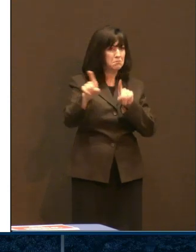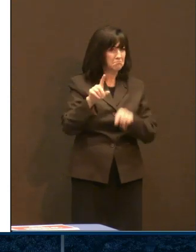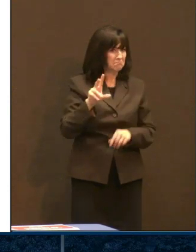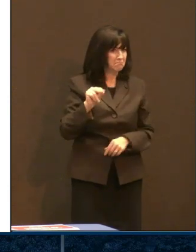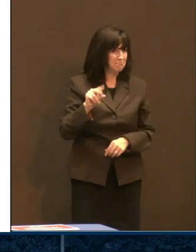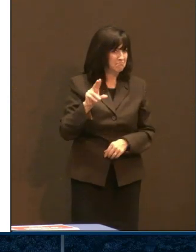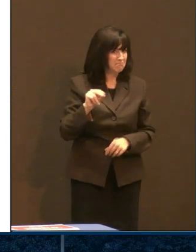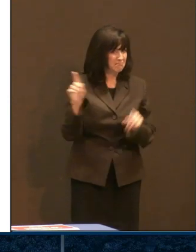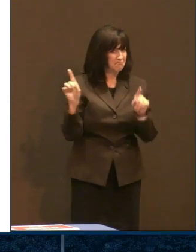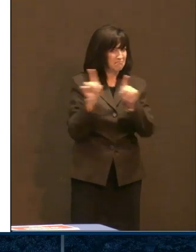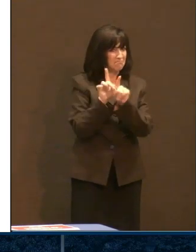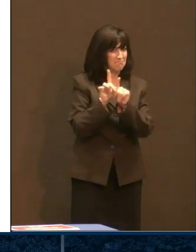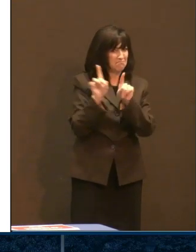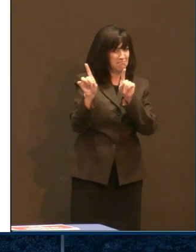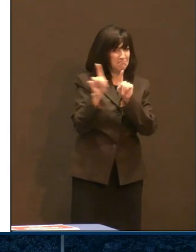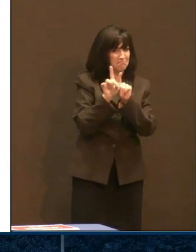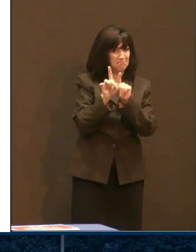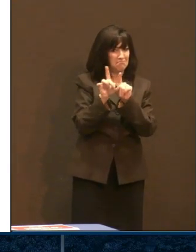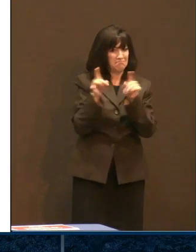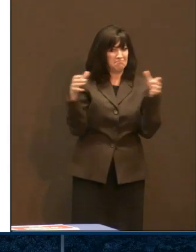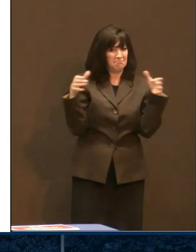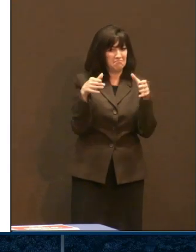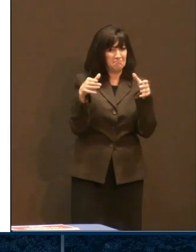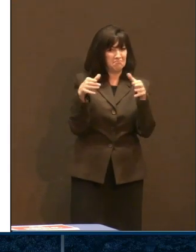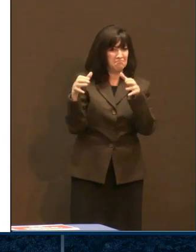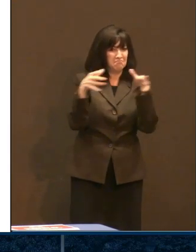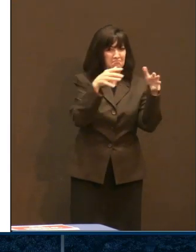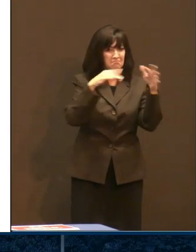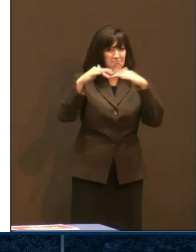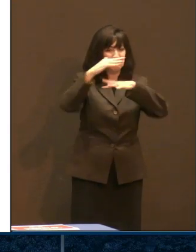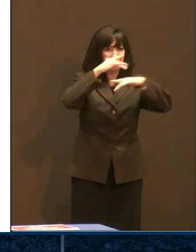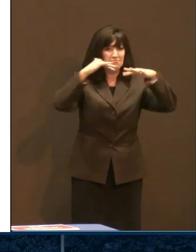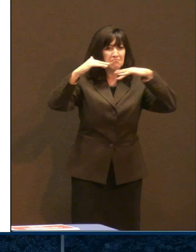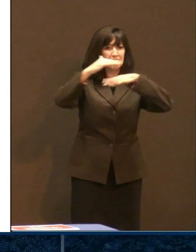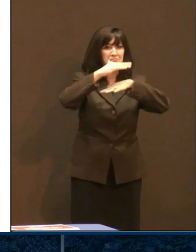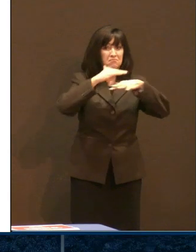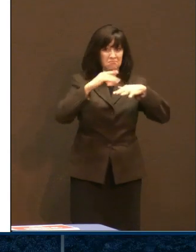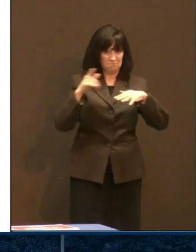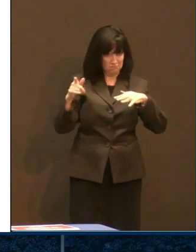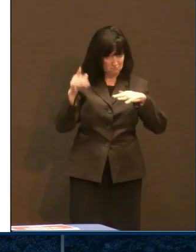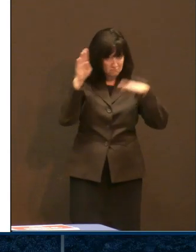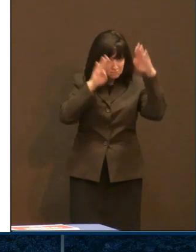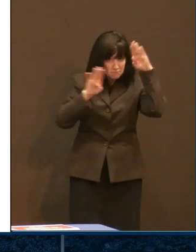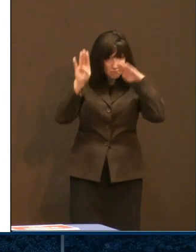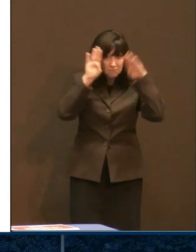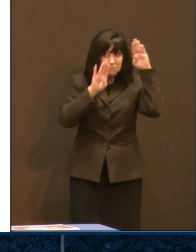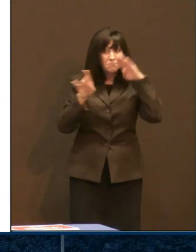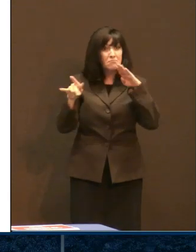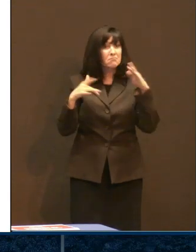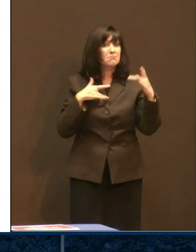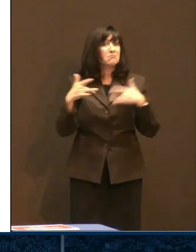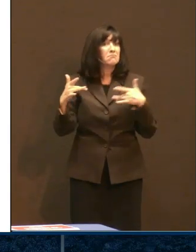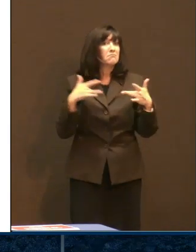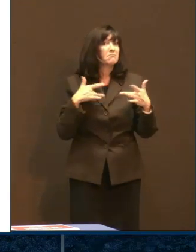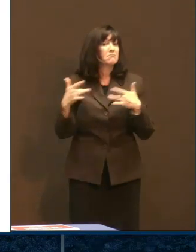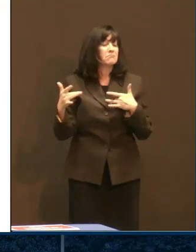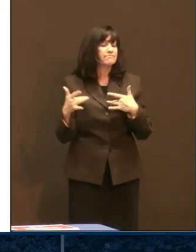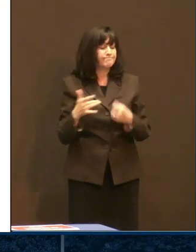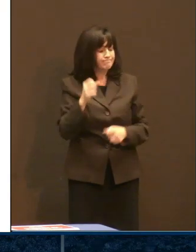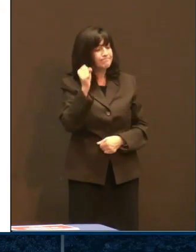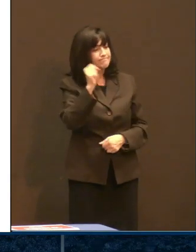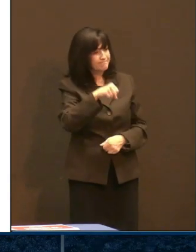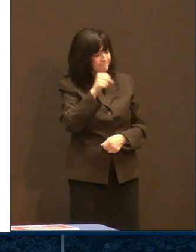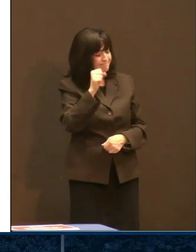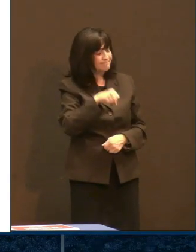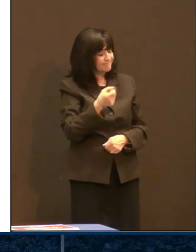Do you have any concerns regarding that? Yeah, I do have concerns. Obviously, they have free speech rights,